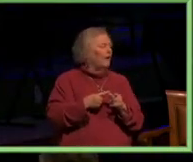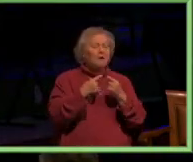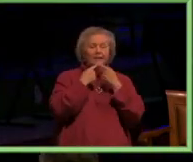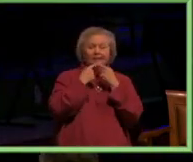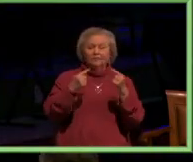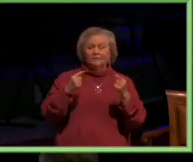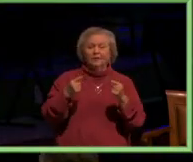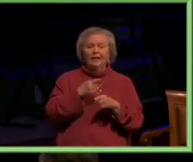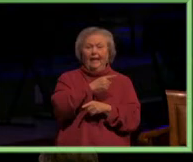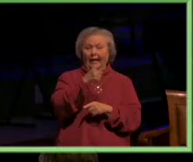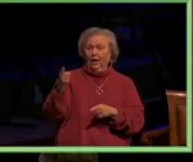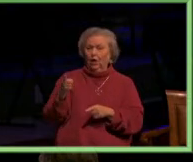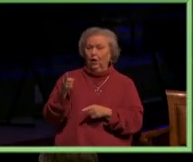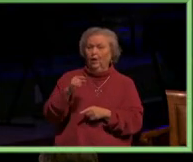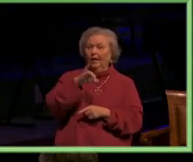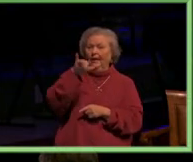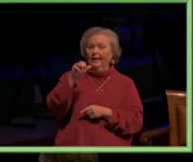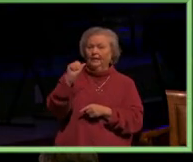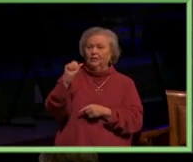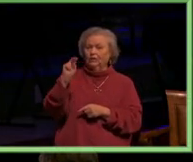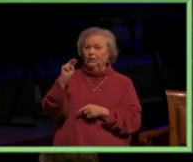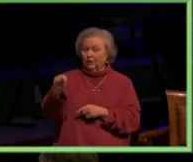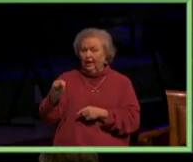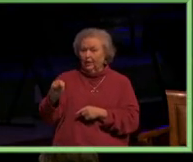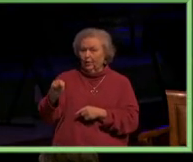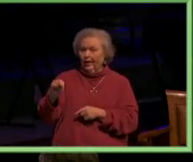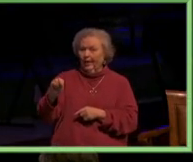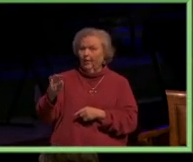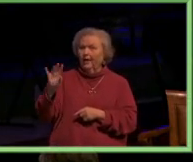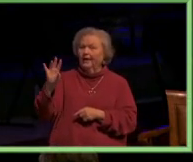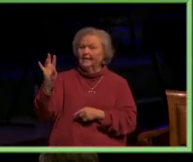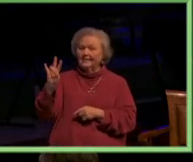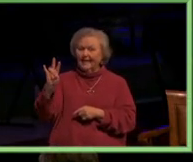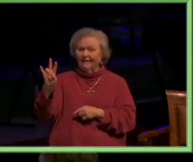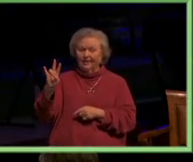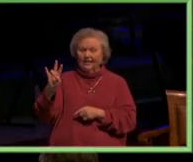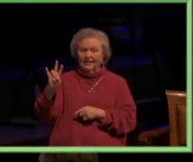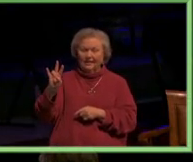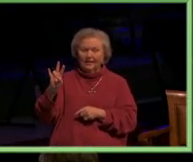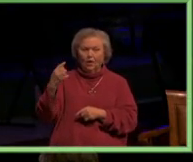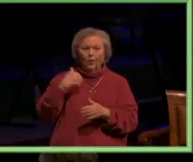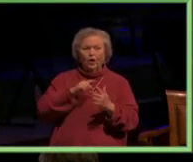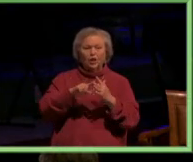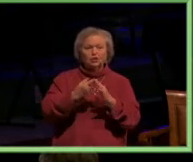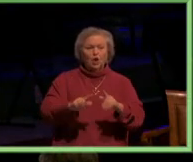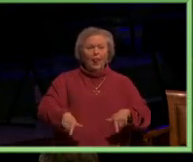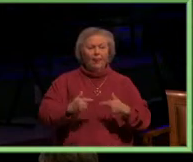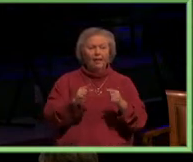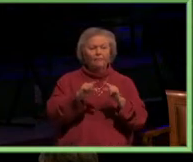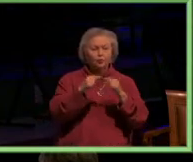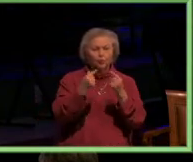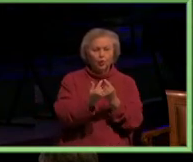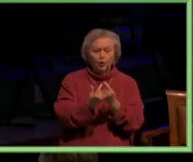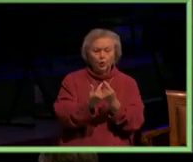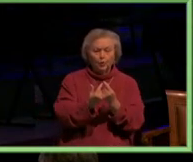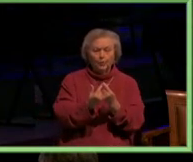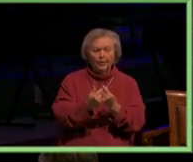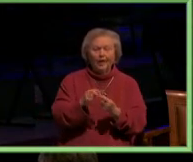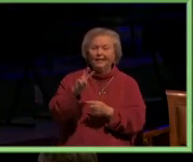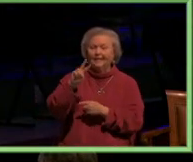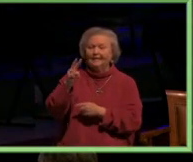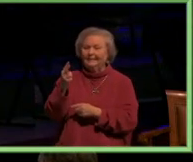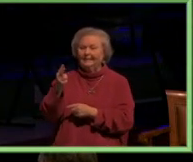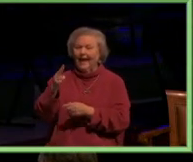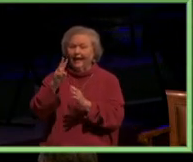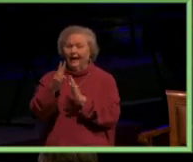service. January the 7th, we're beginning a new life group. Our church is growing, we're adding to our number, and so beginning January 7th, in the second hour, which